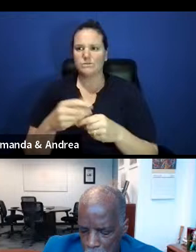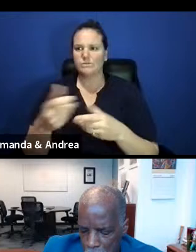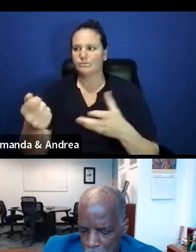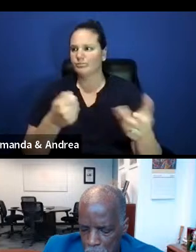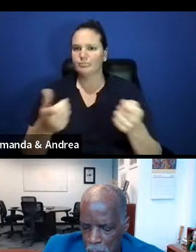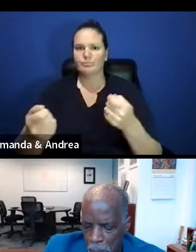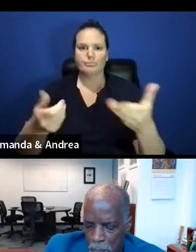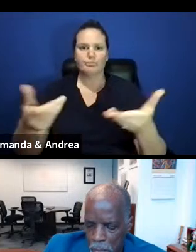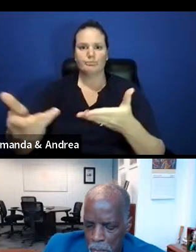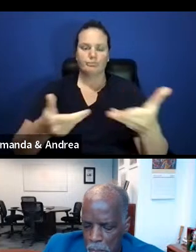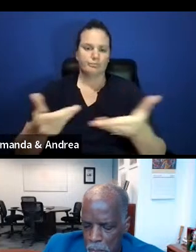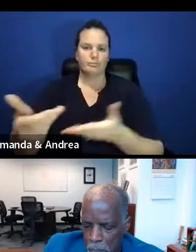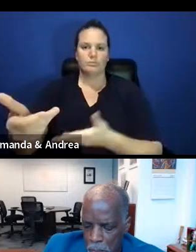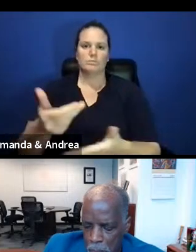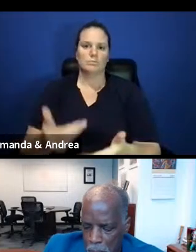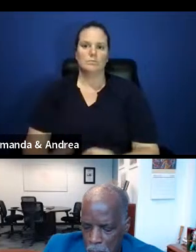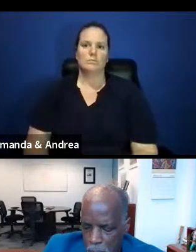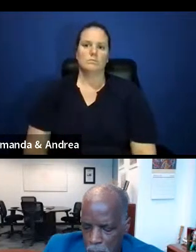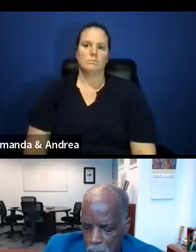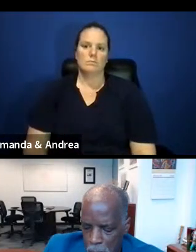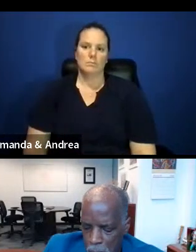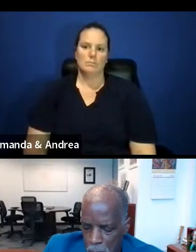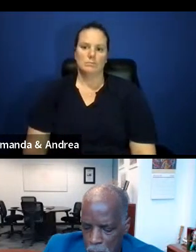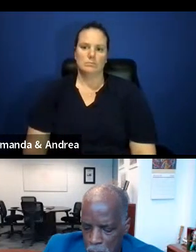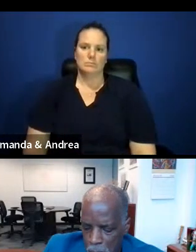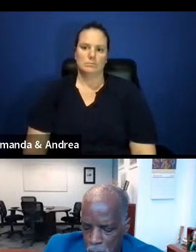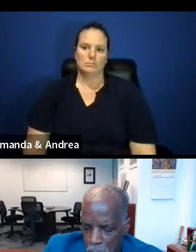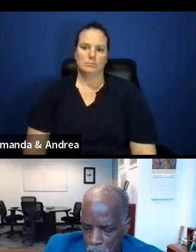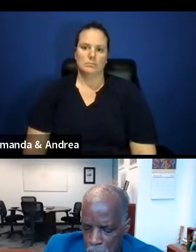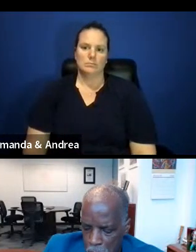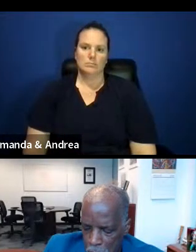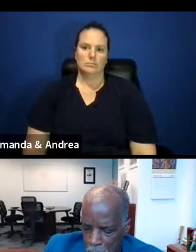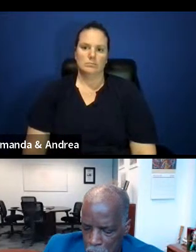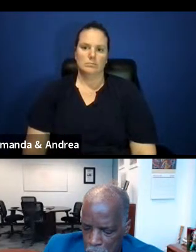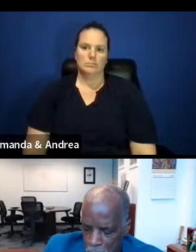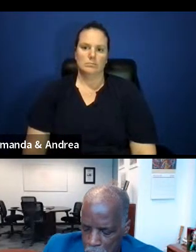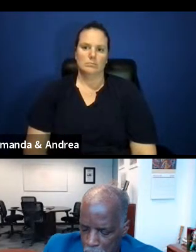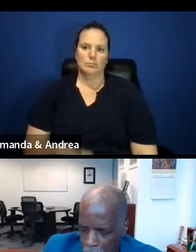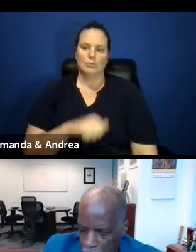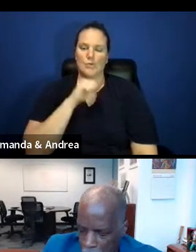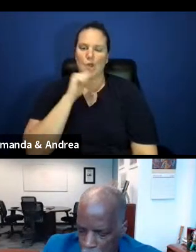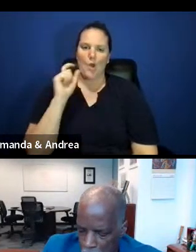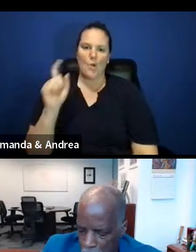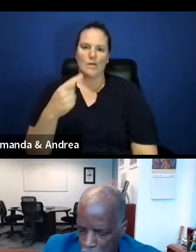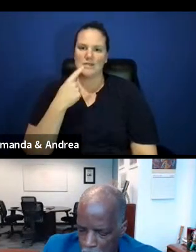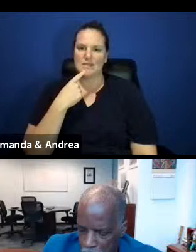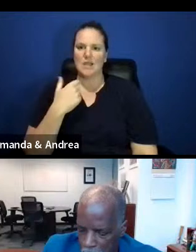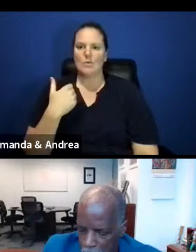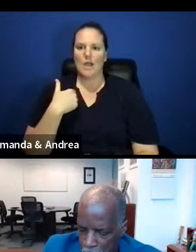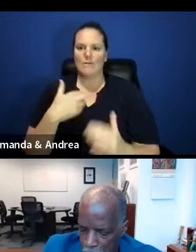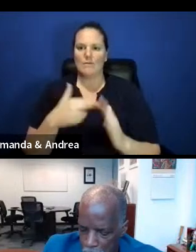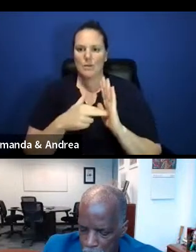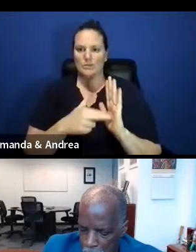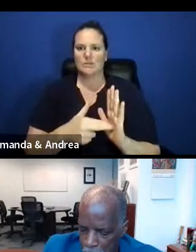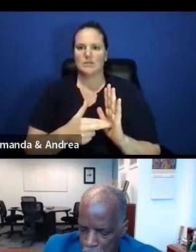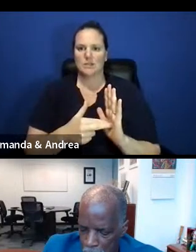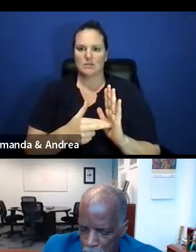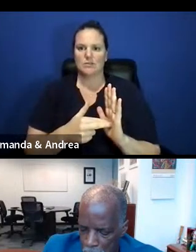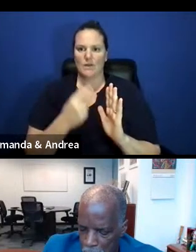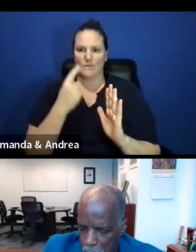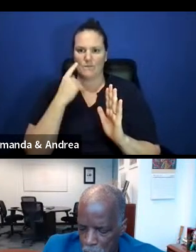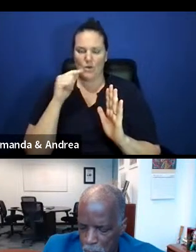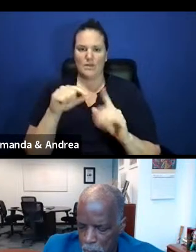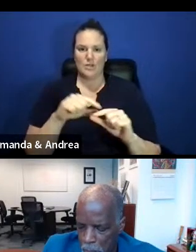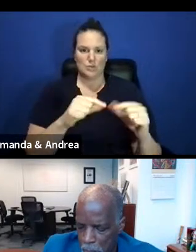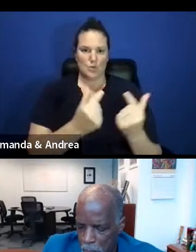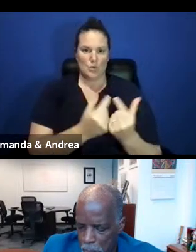invited, not just for the sake of saying we have representation for this group